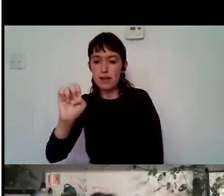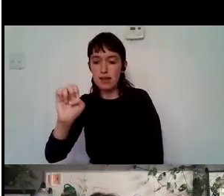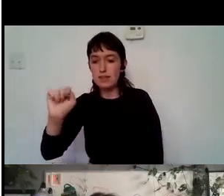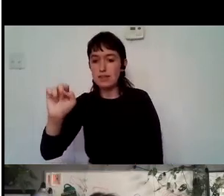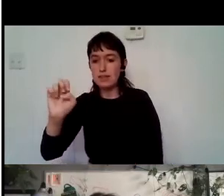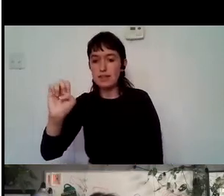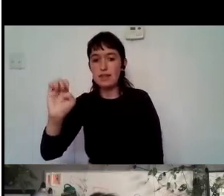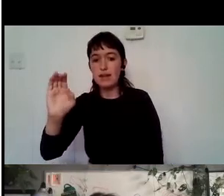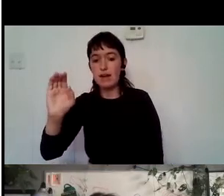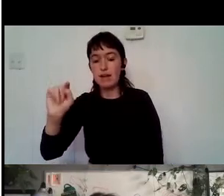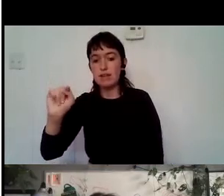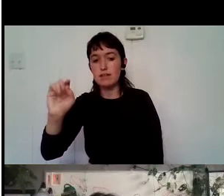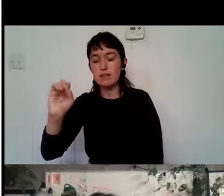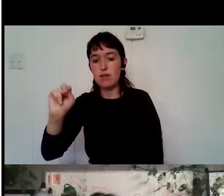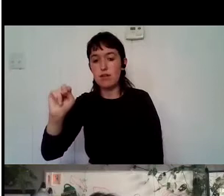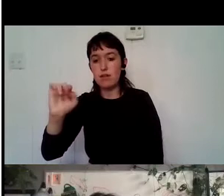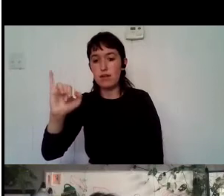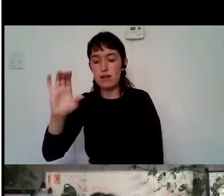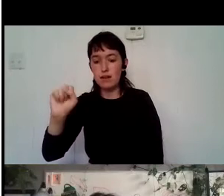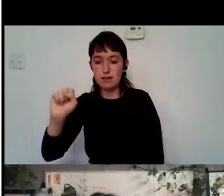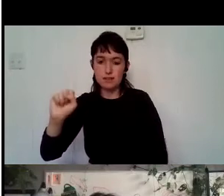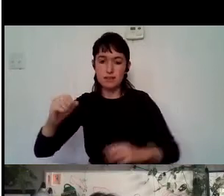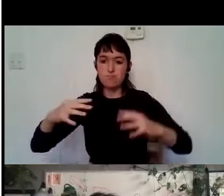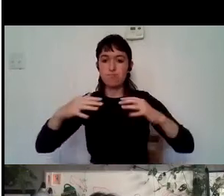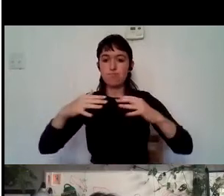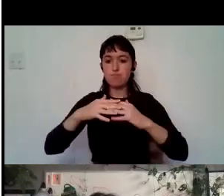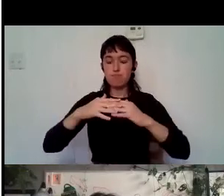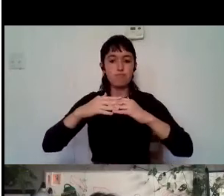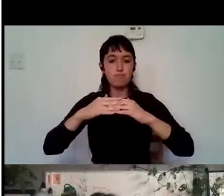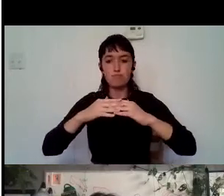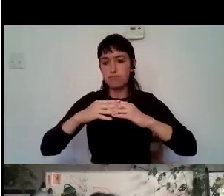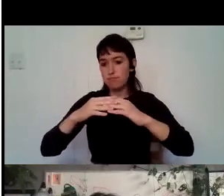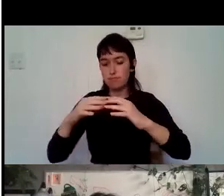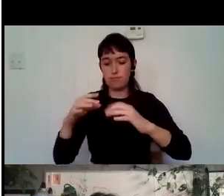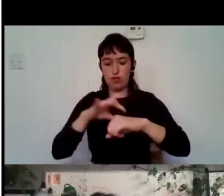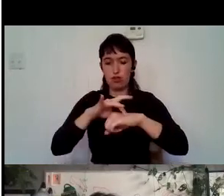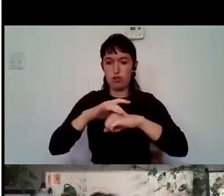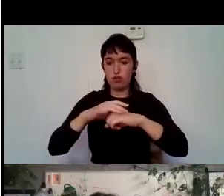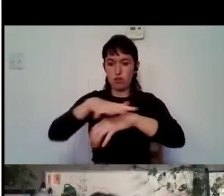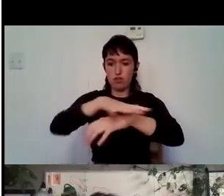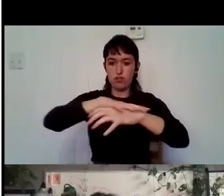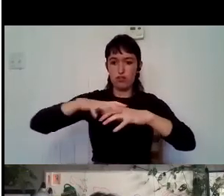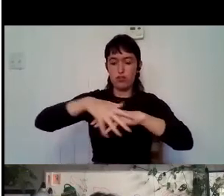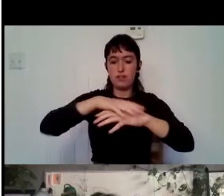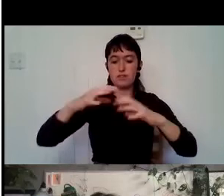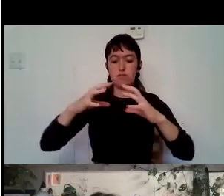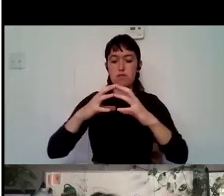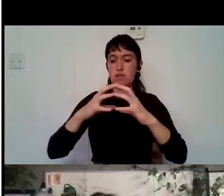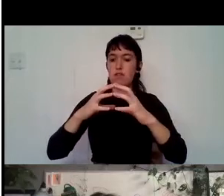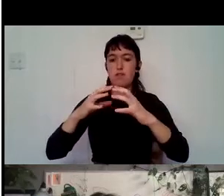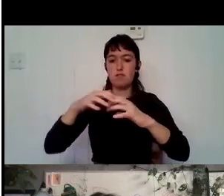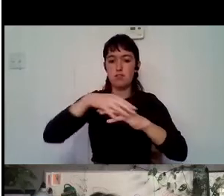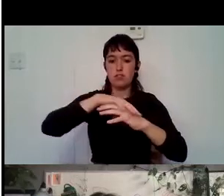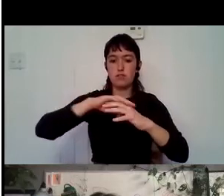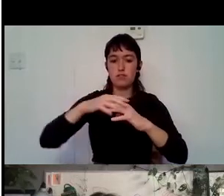Earth that are all fitting together, but moving because below the